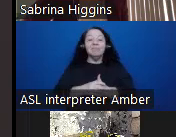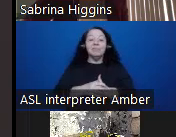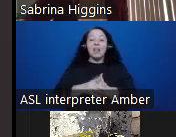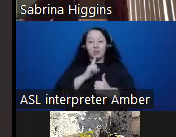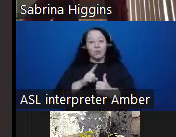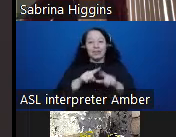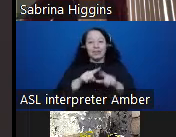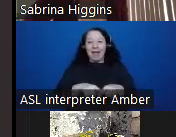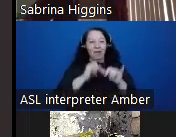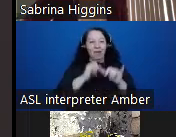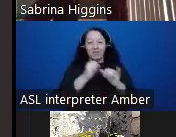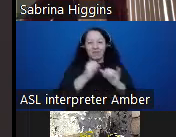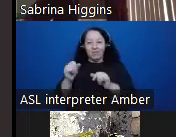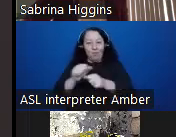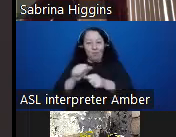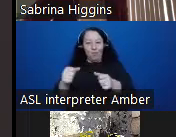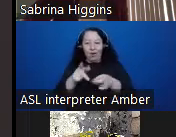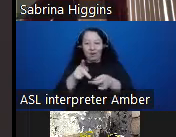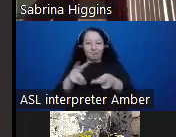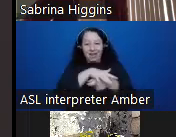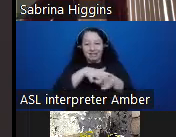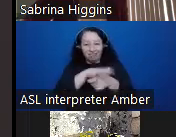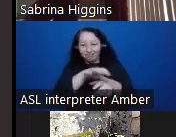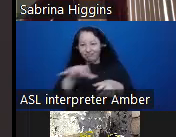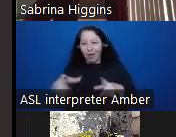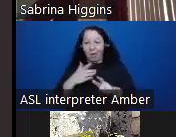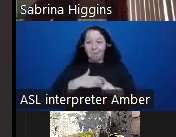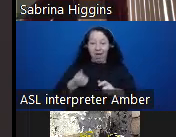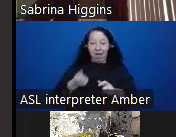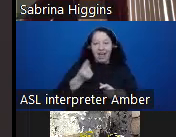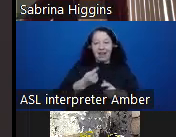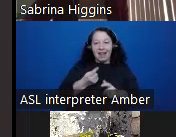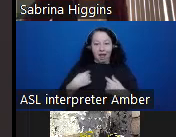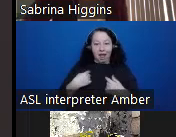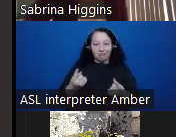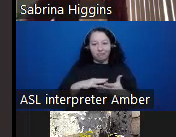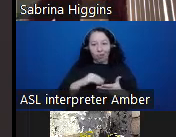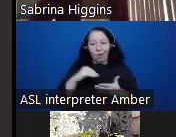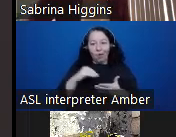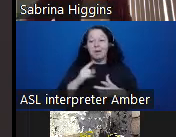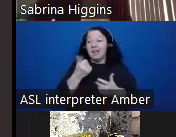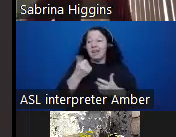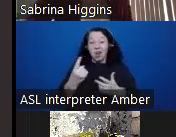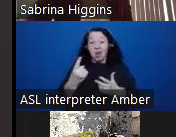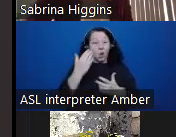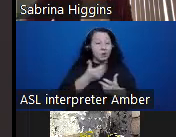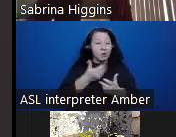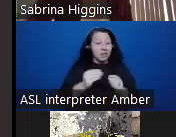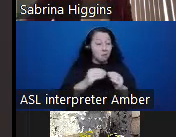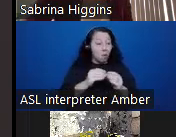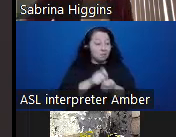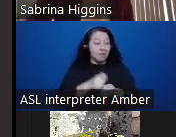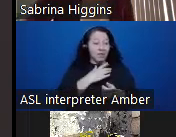from what I've been able to pick up. But if anybody knows of anything more specific, please reach